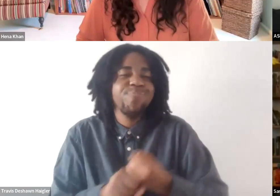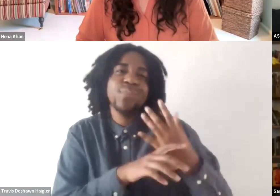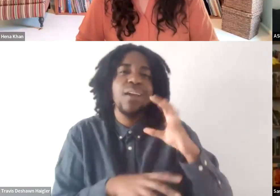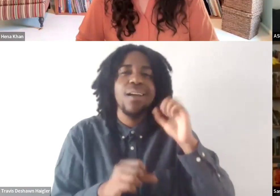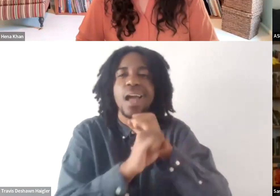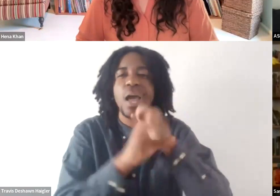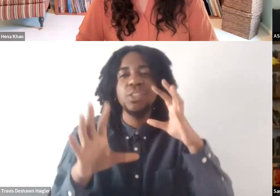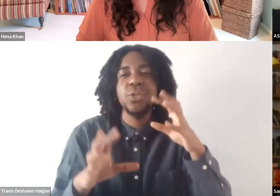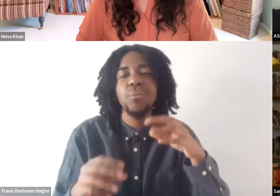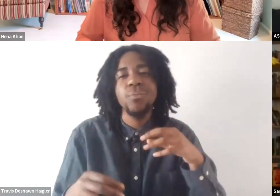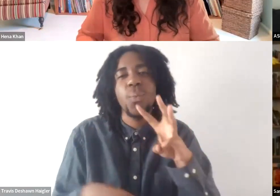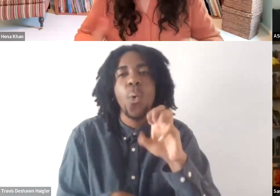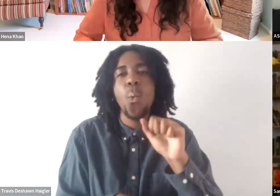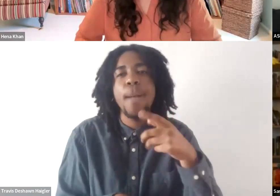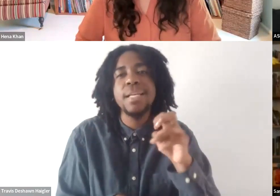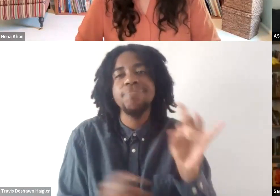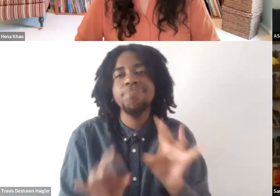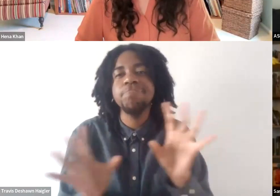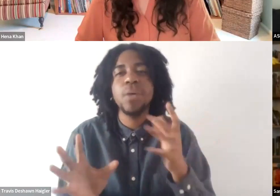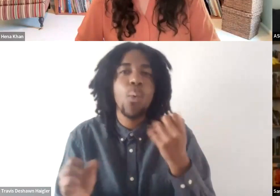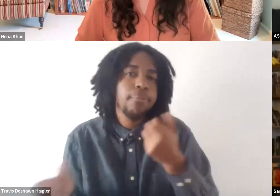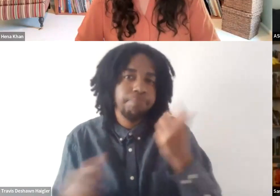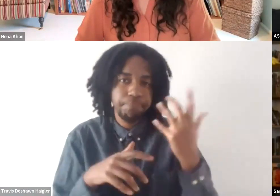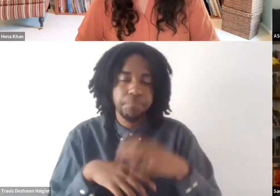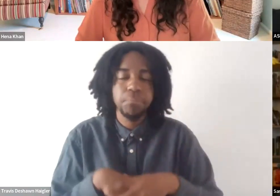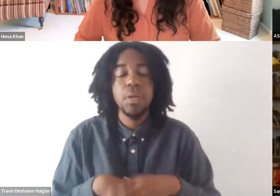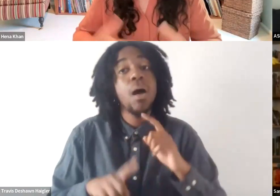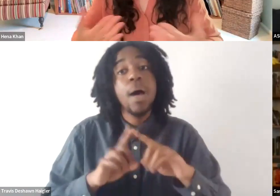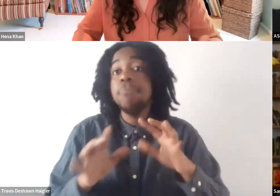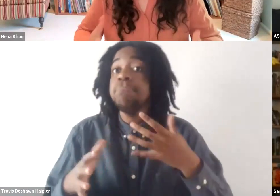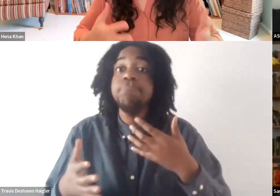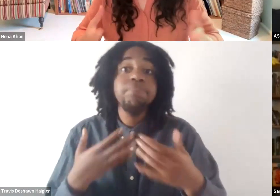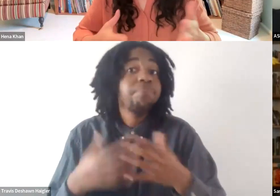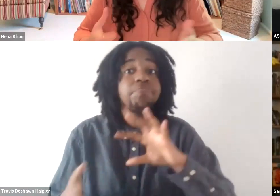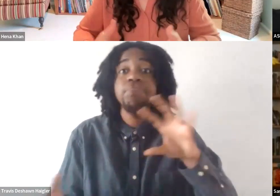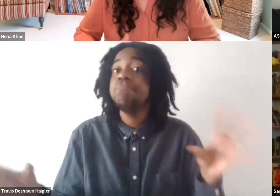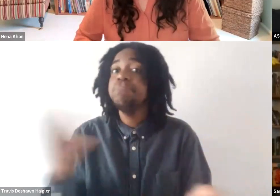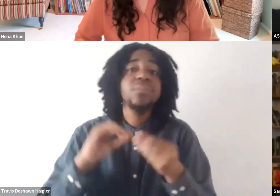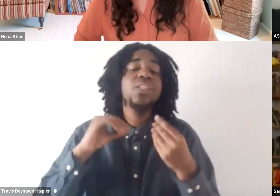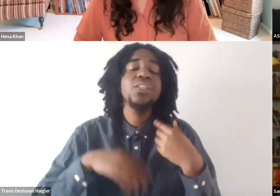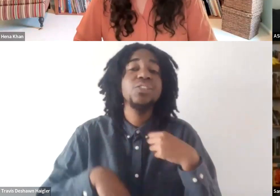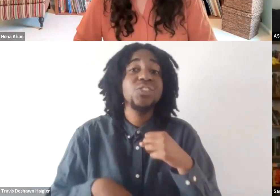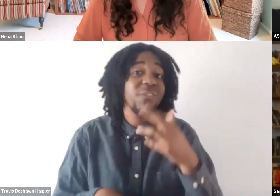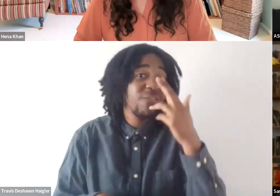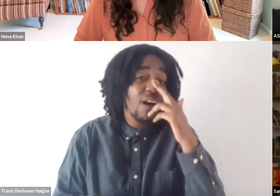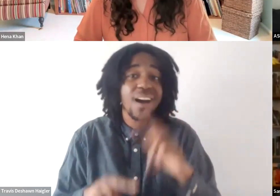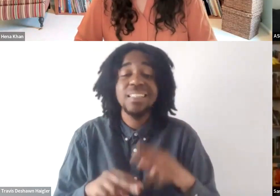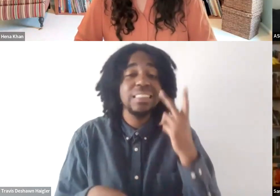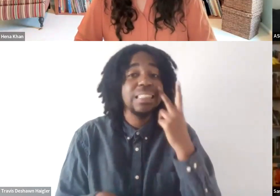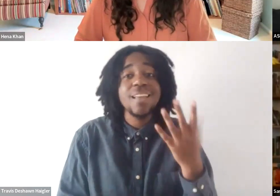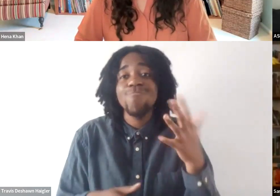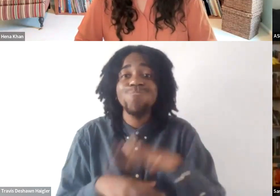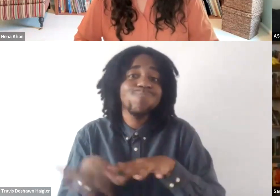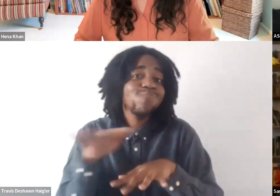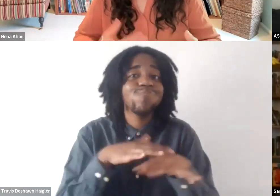with. So all in all, it's so fun to see, the story come alive, and then all these layers, and luckily